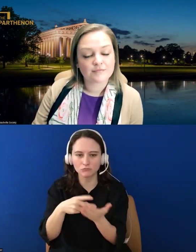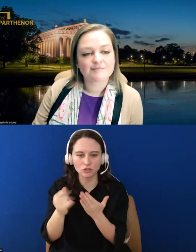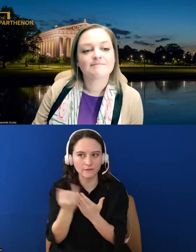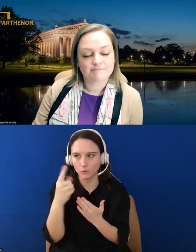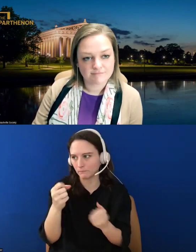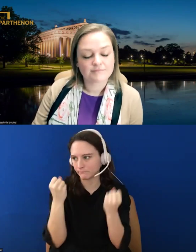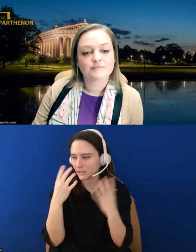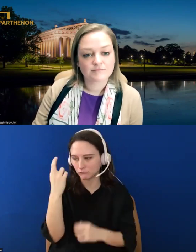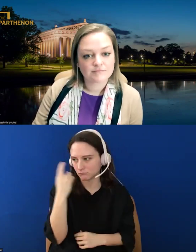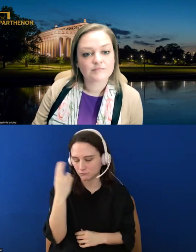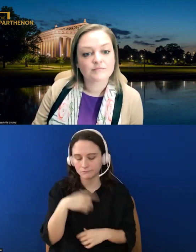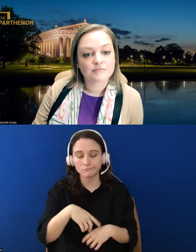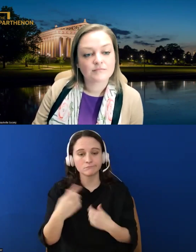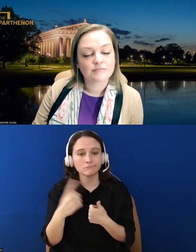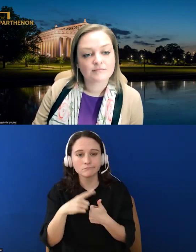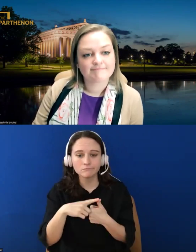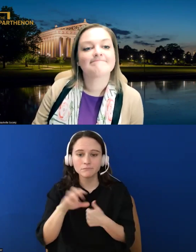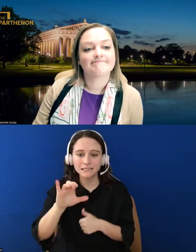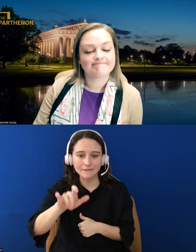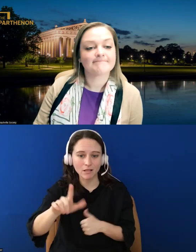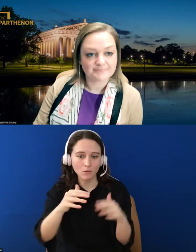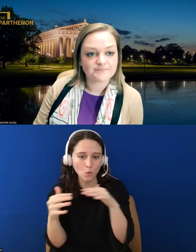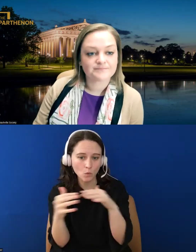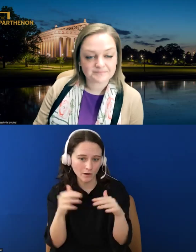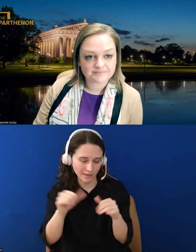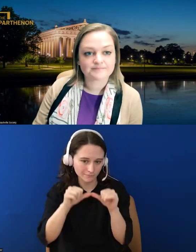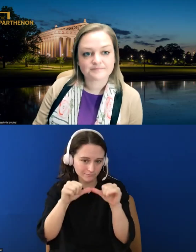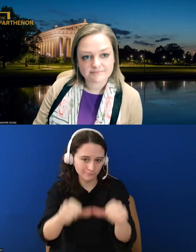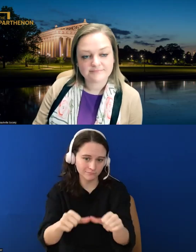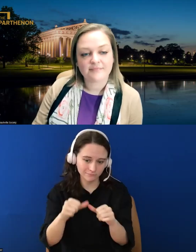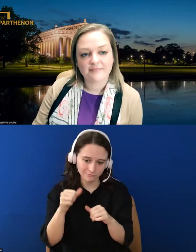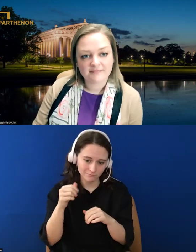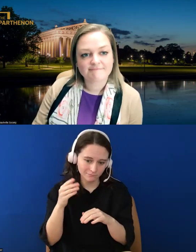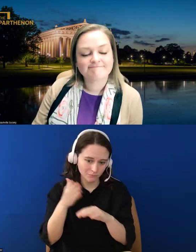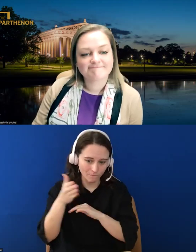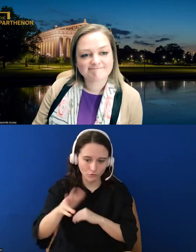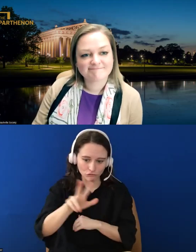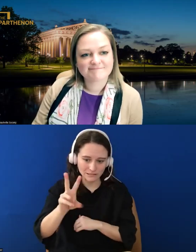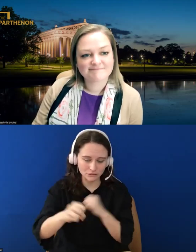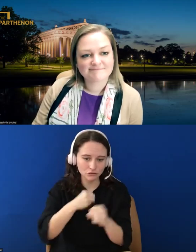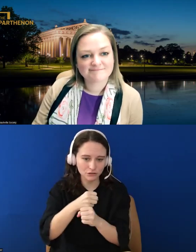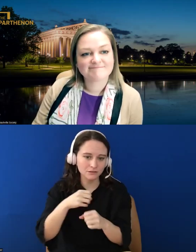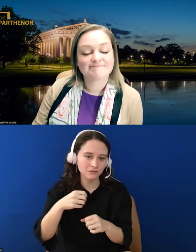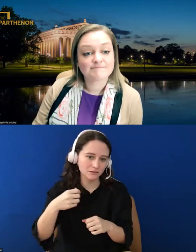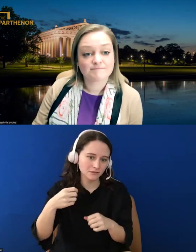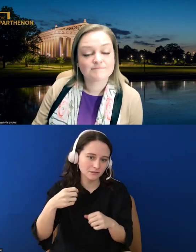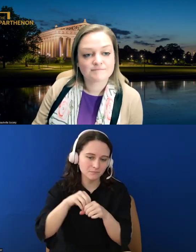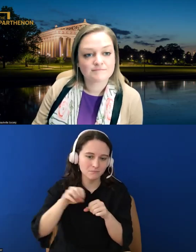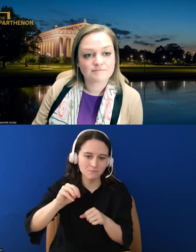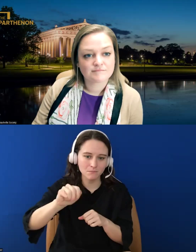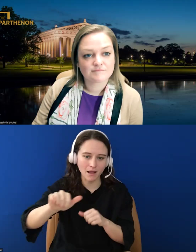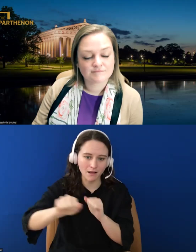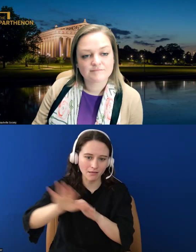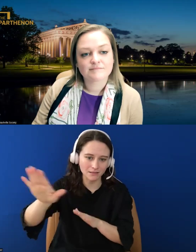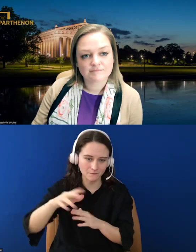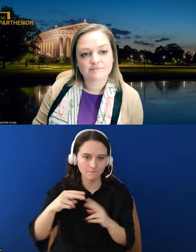There are many factors, including the civil war that lasted more than 36 years in the Maya highlands. Basically, it was very dangerous